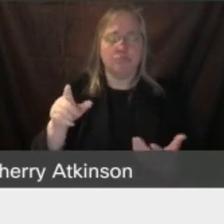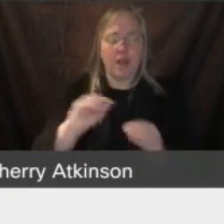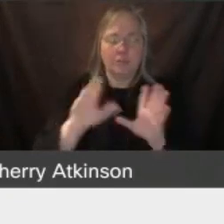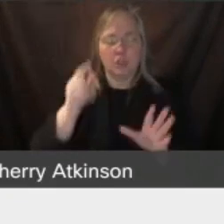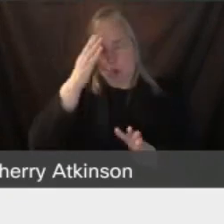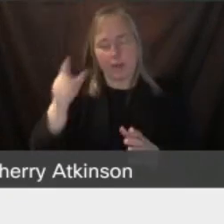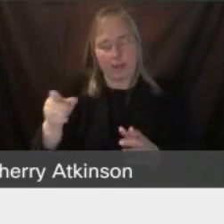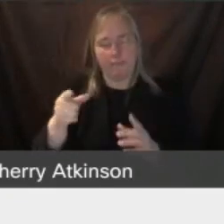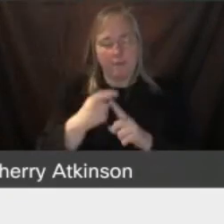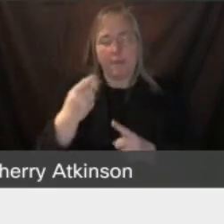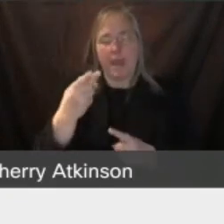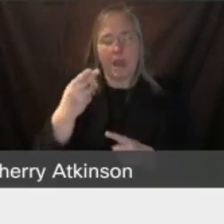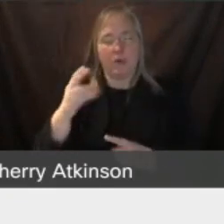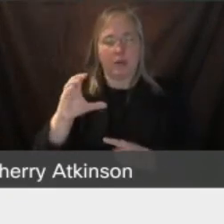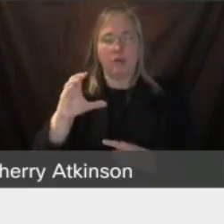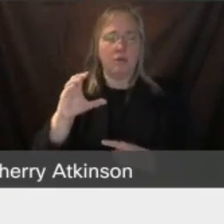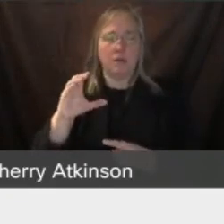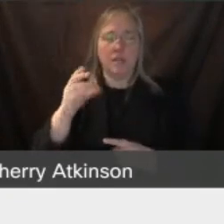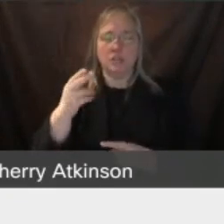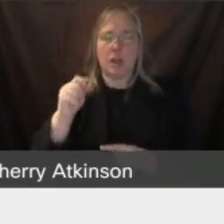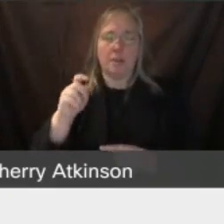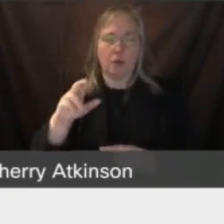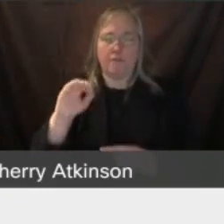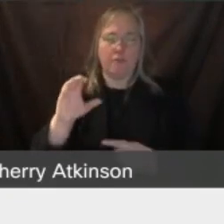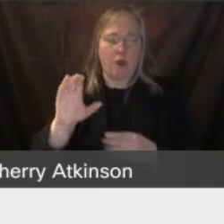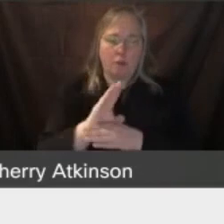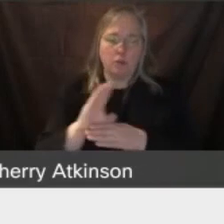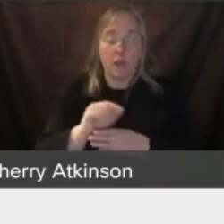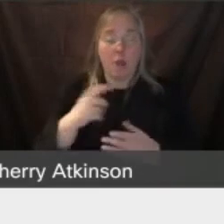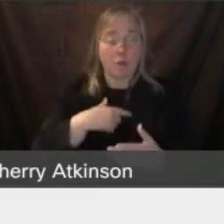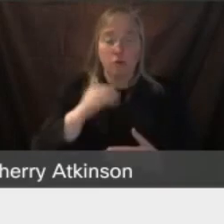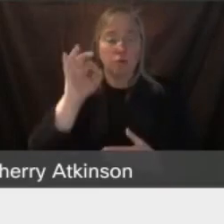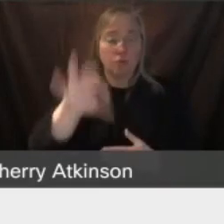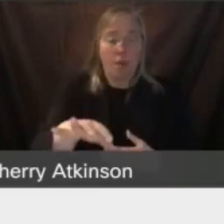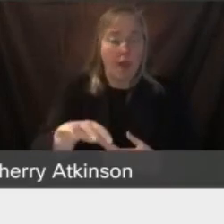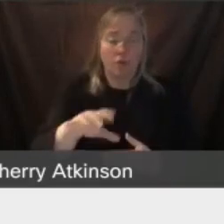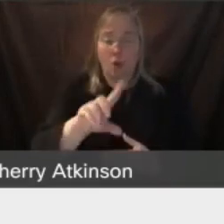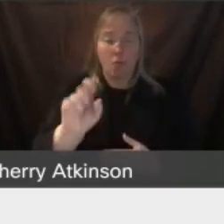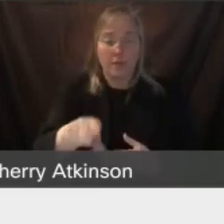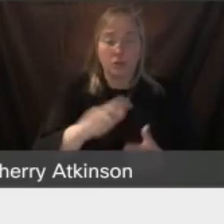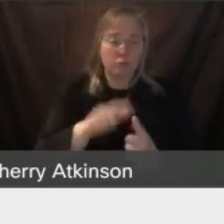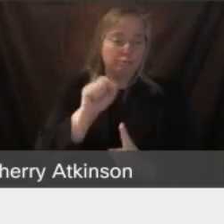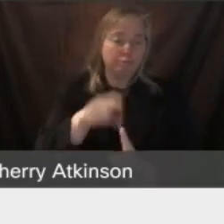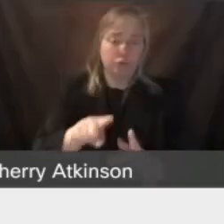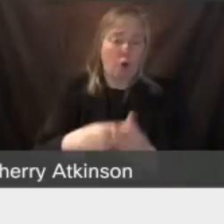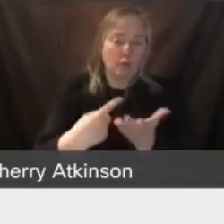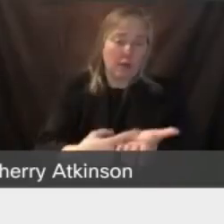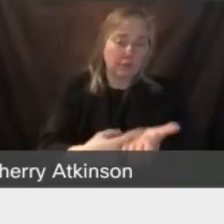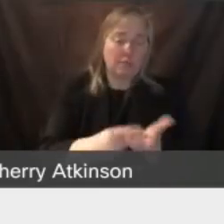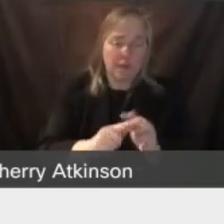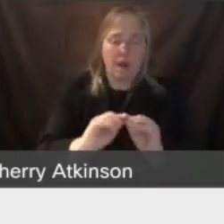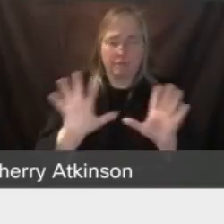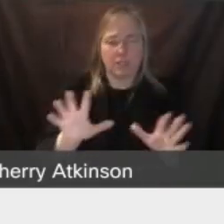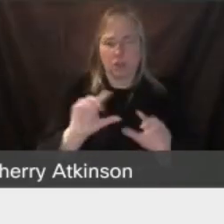County Chamber. I'm going to just kind of throw out a question to get the conversation started, but obviously the group